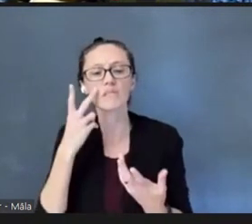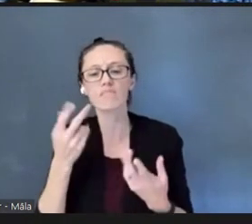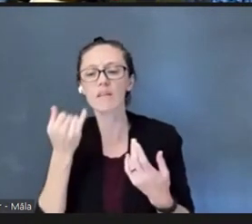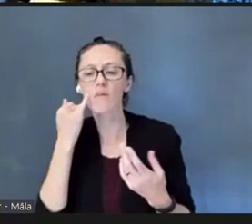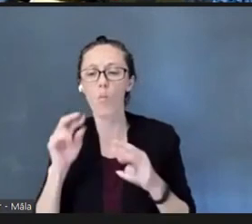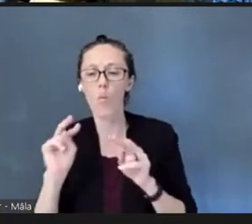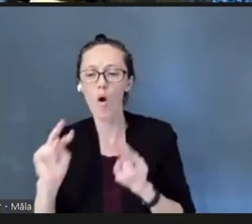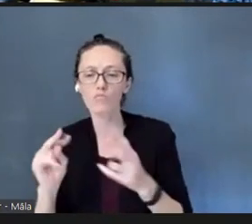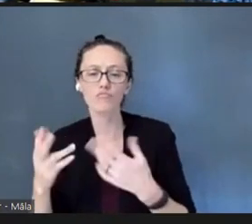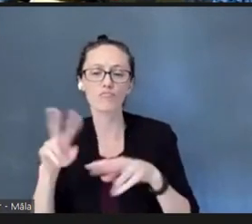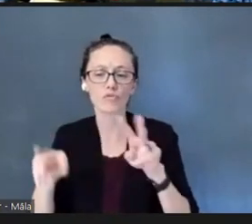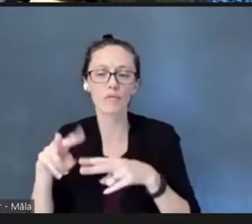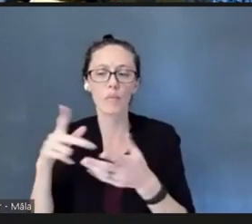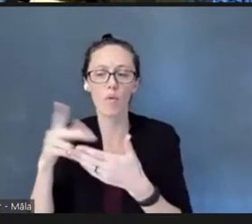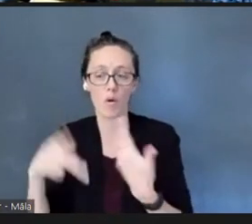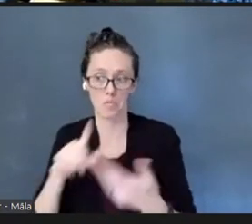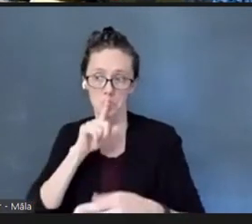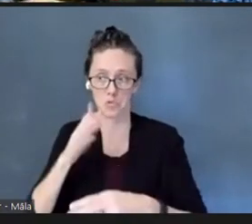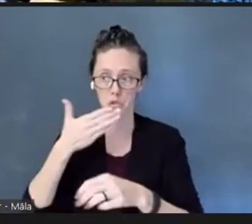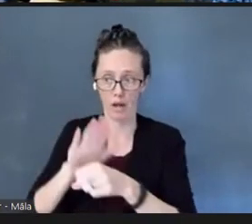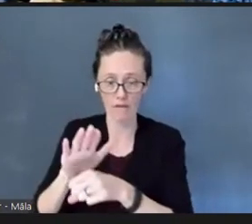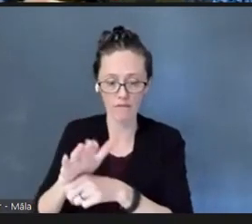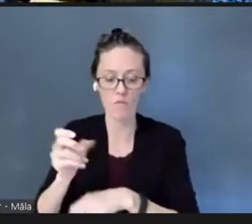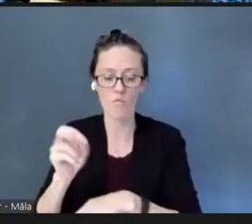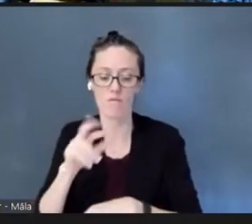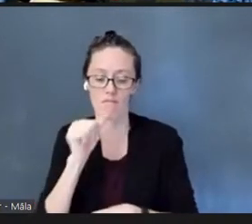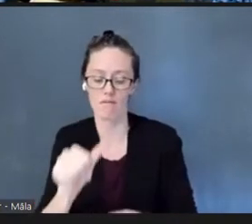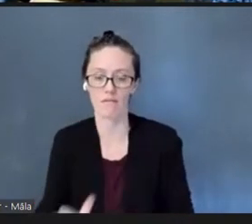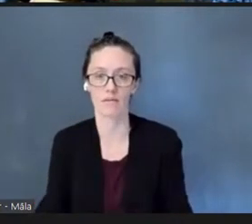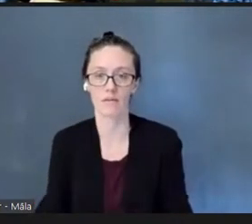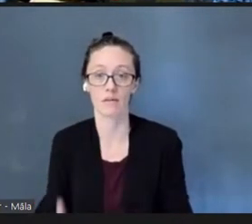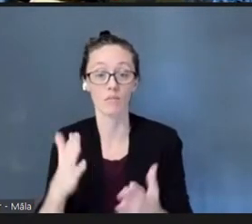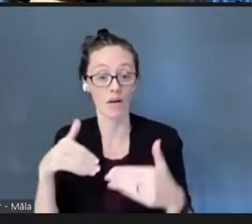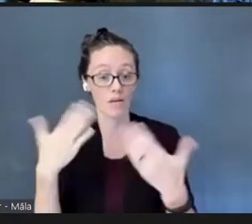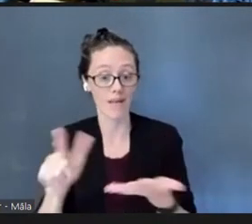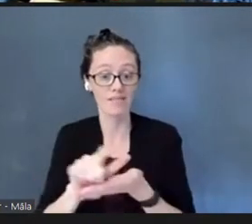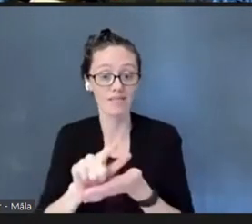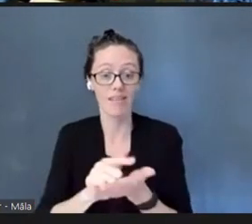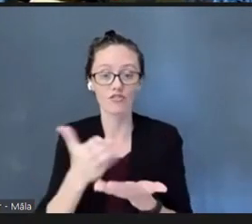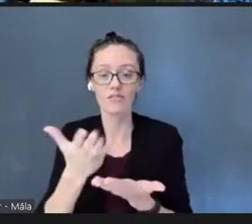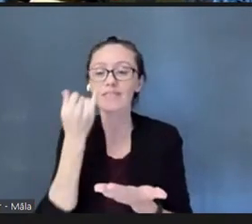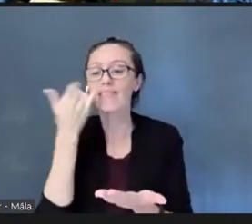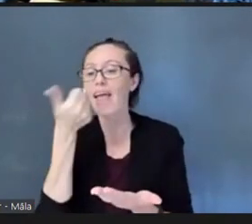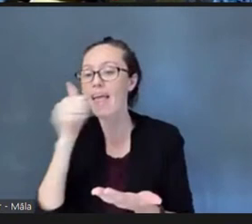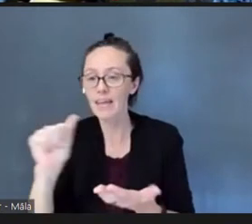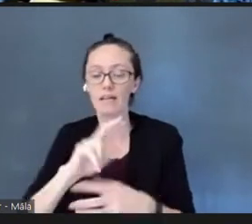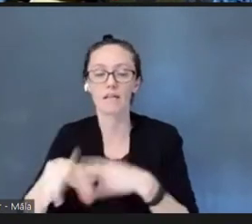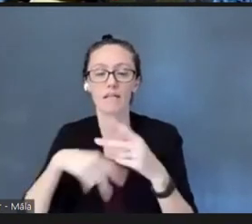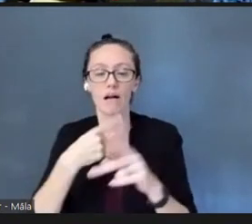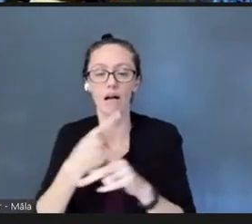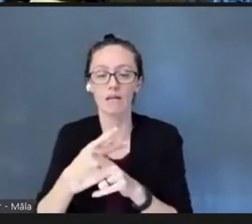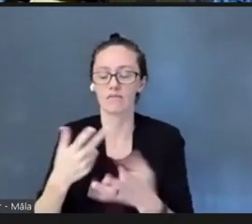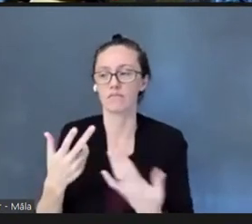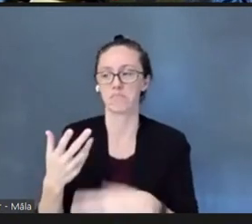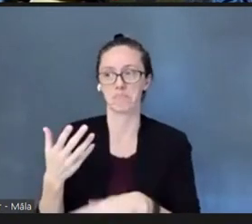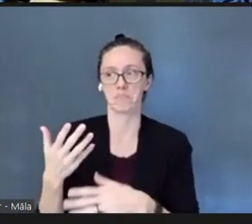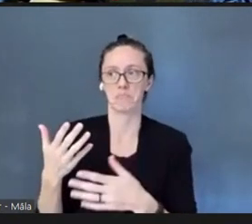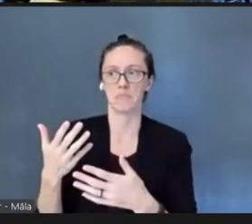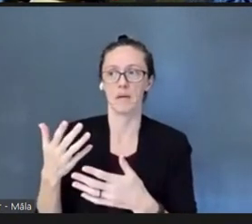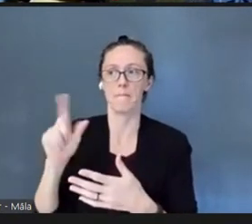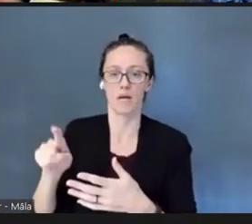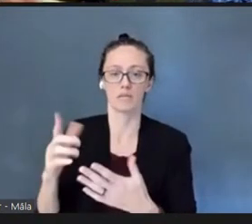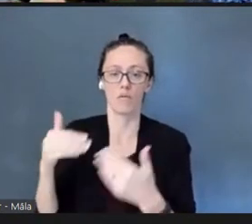adequate and to recommend legislation, if any, in a report due 40 days before the opening